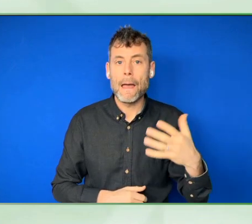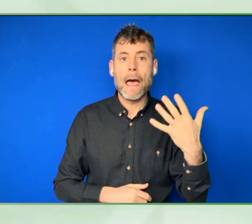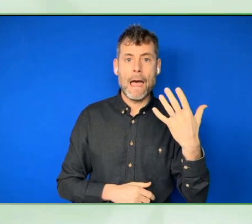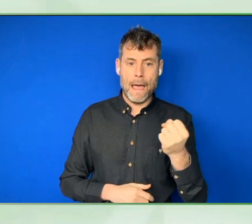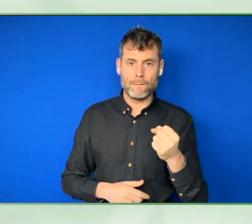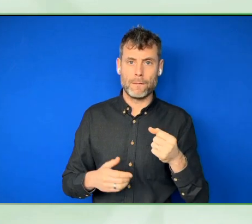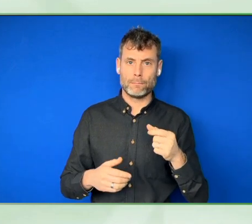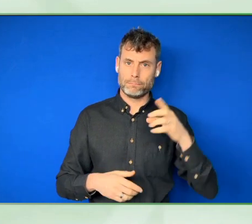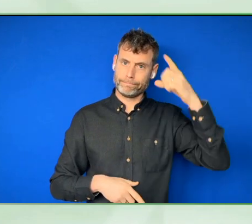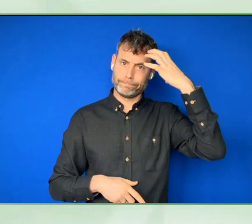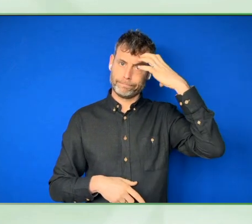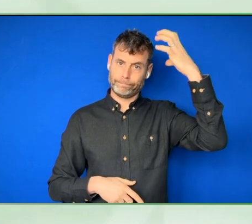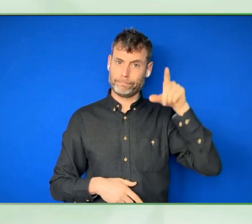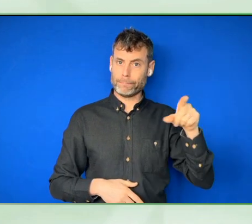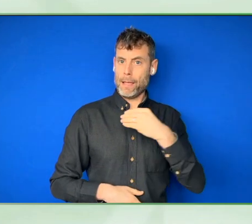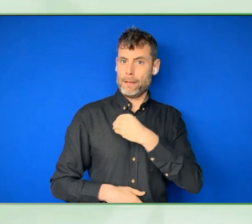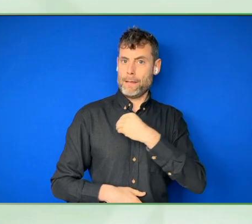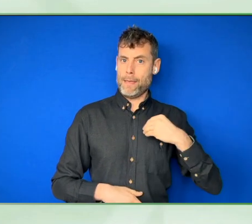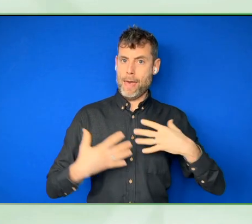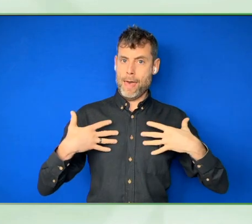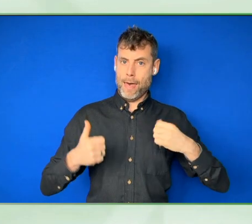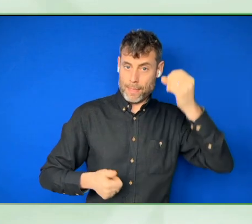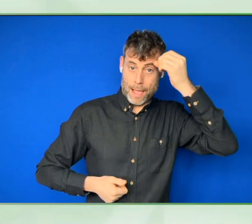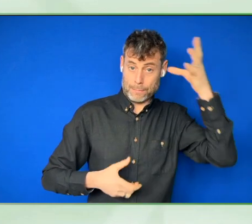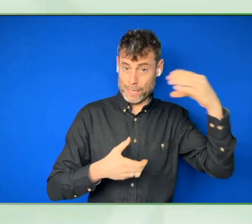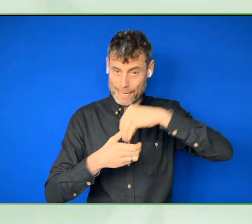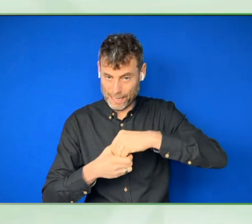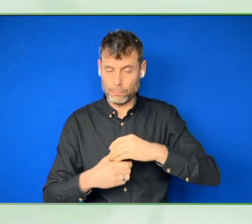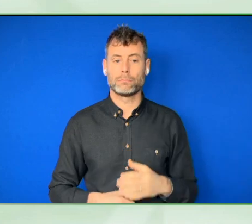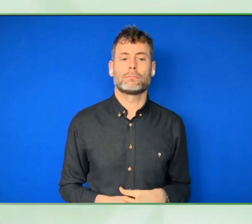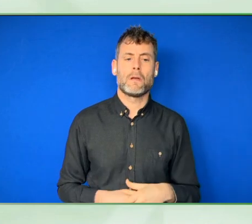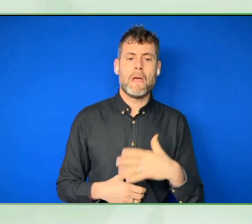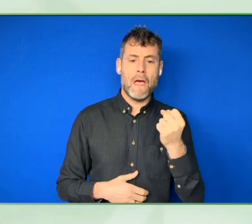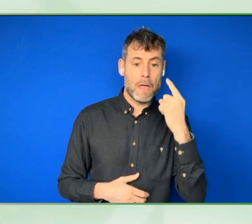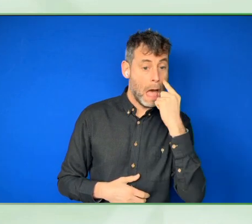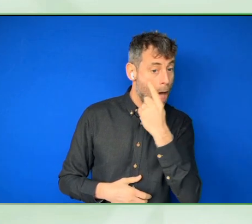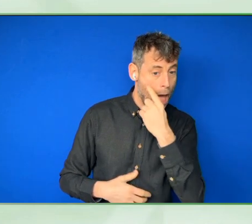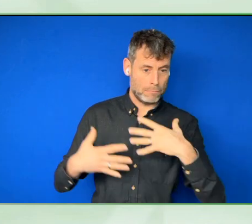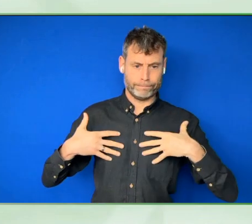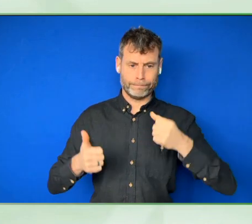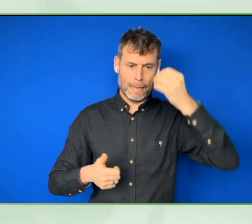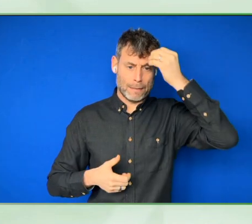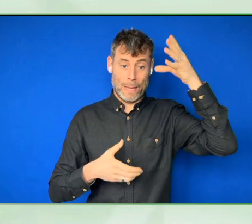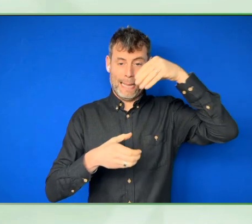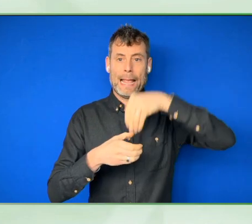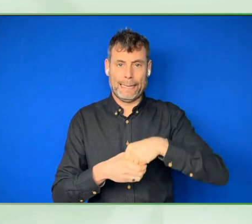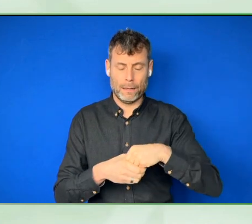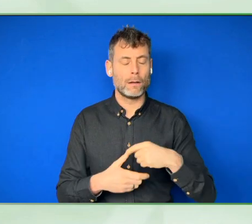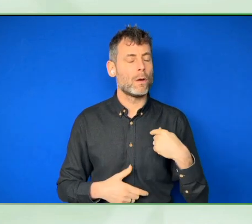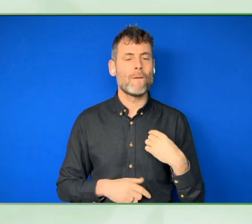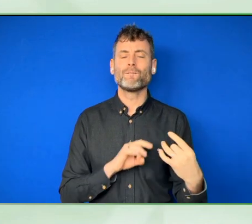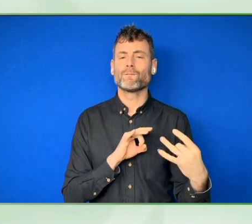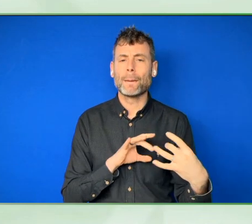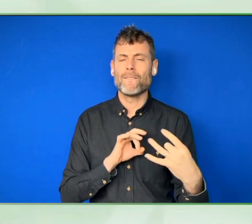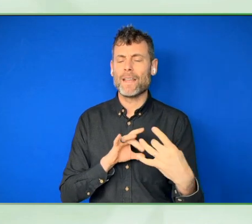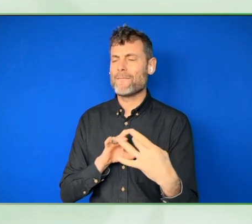PEAK, and we're continuously evolving the software based on the feedback from our many, many users across those 13 countries. And so